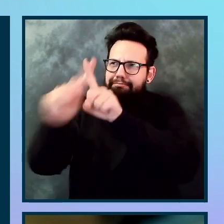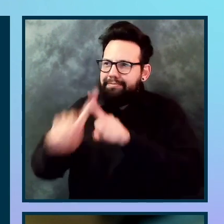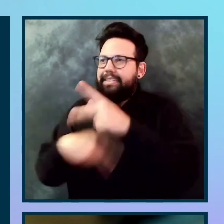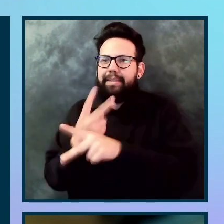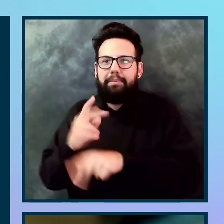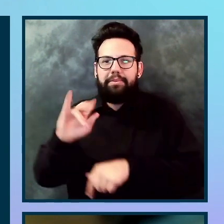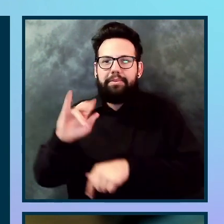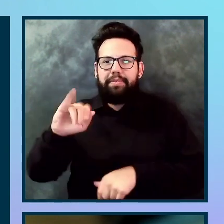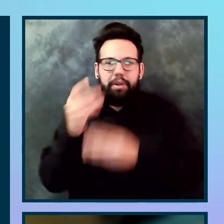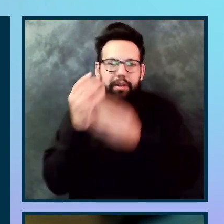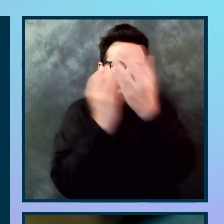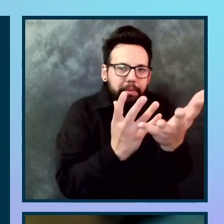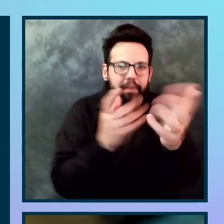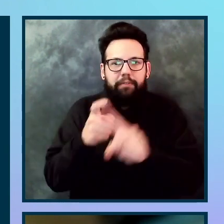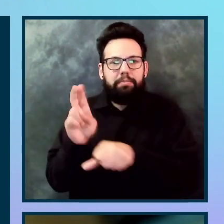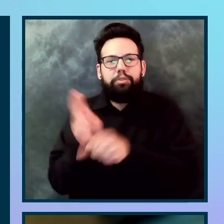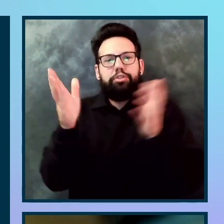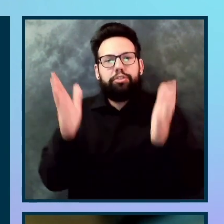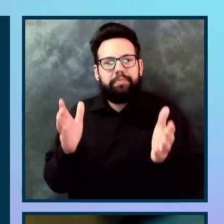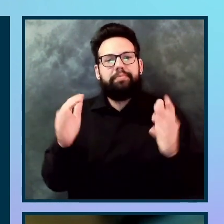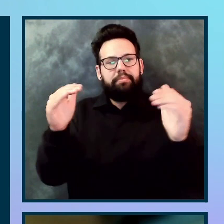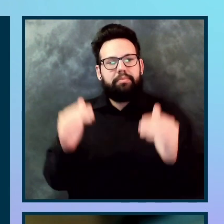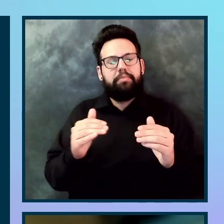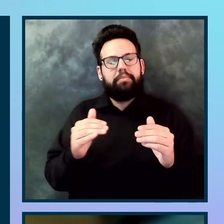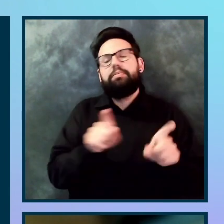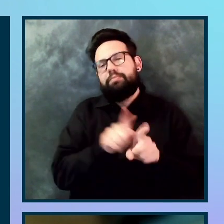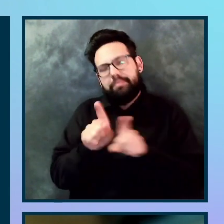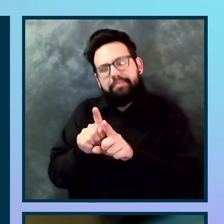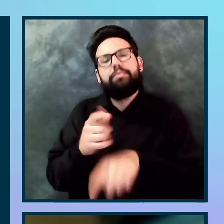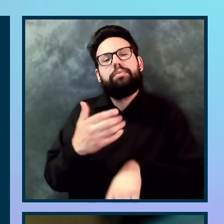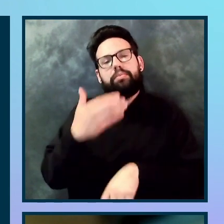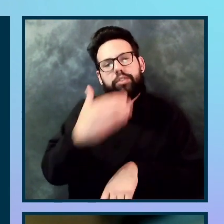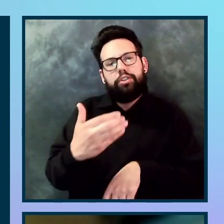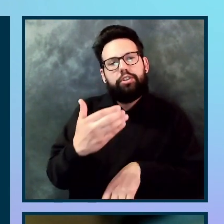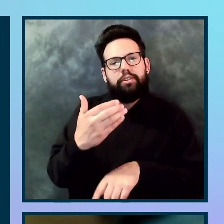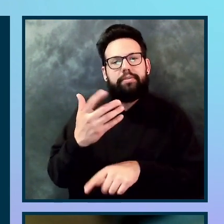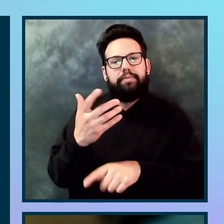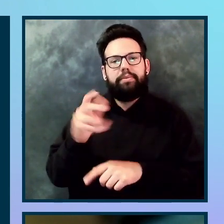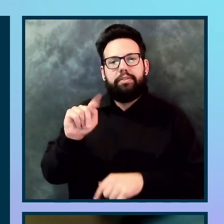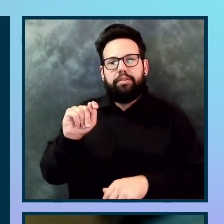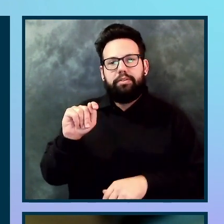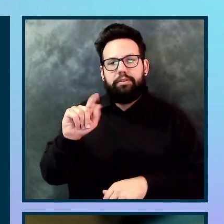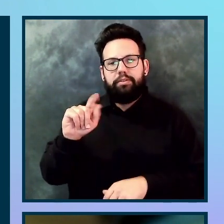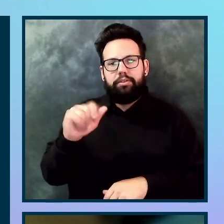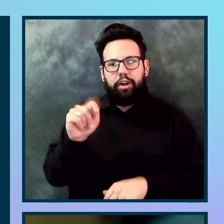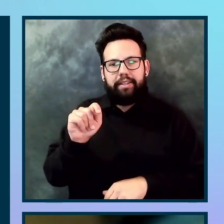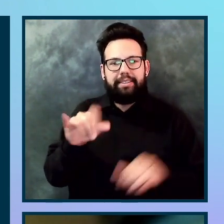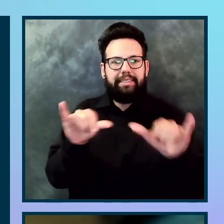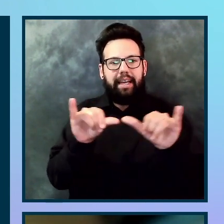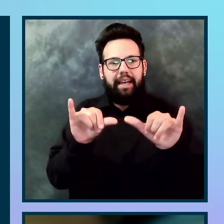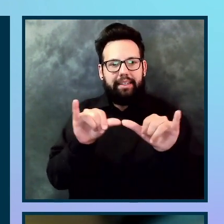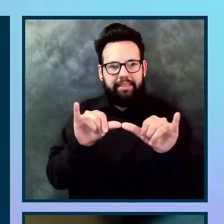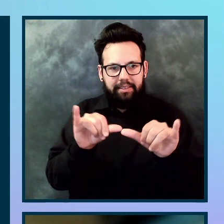same one. We also want to make sure that we have a good target size for our interactive objects. So that way, if someone's hand is